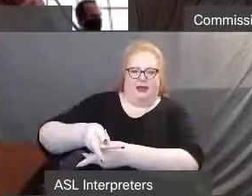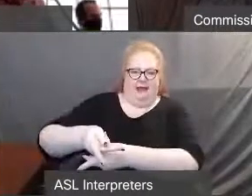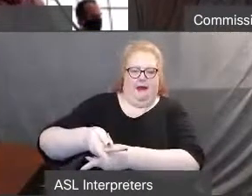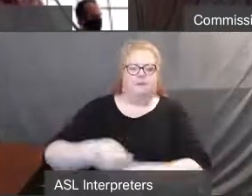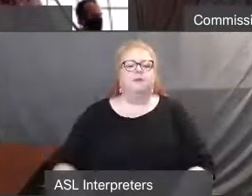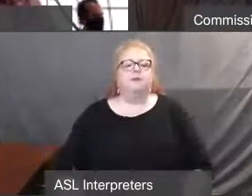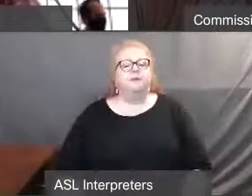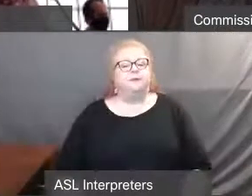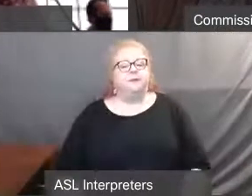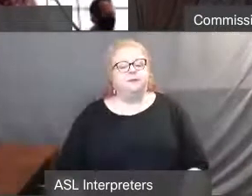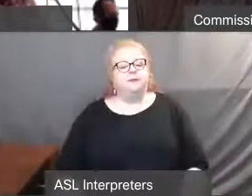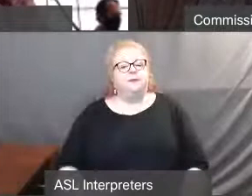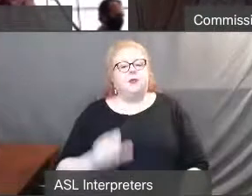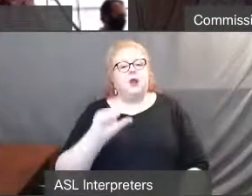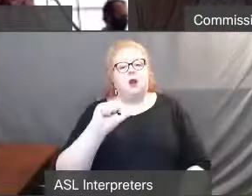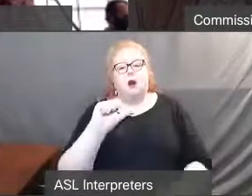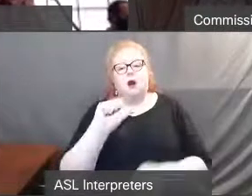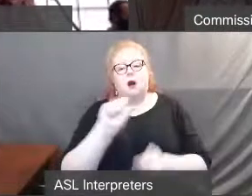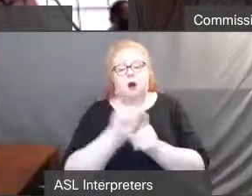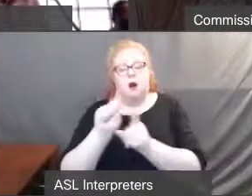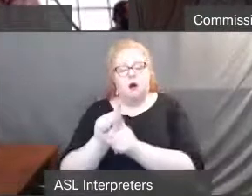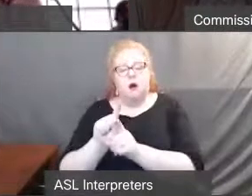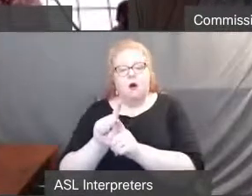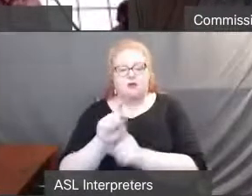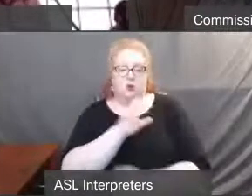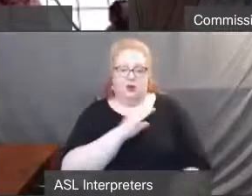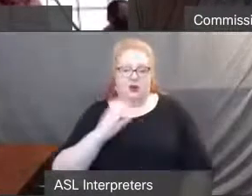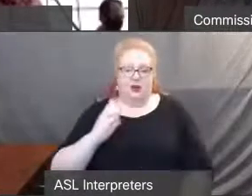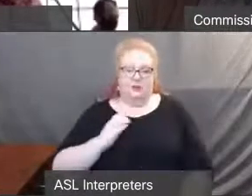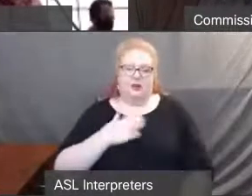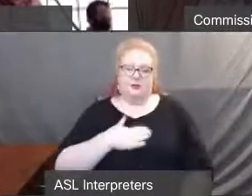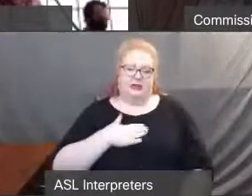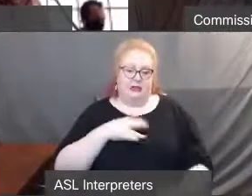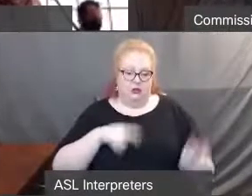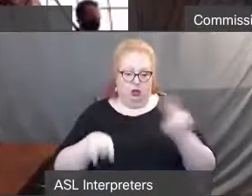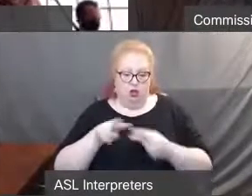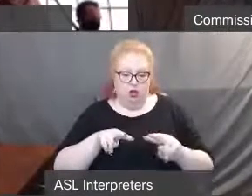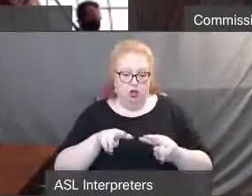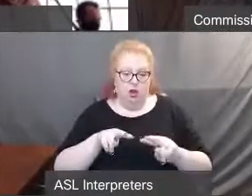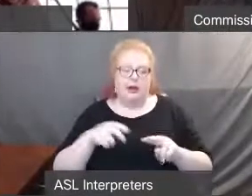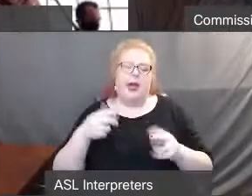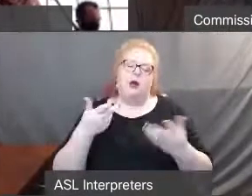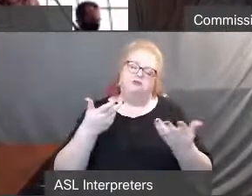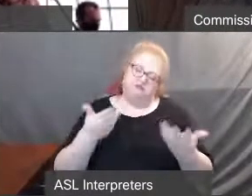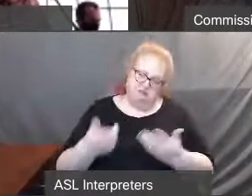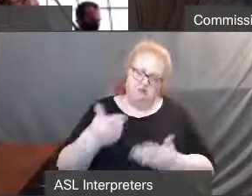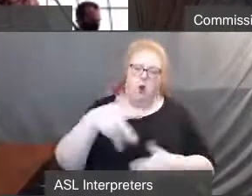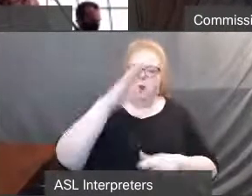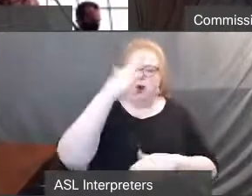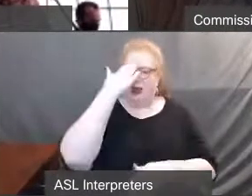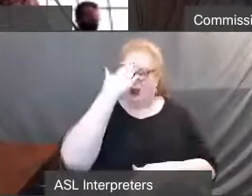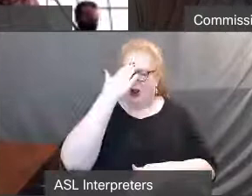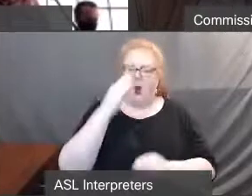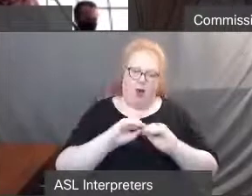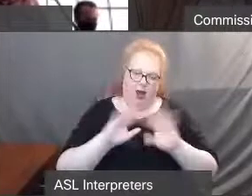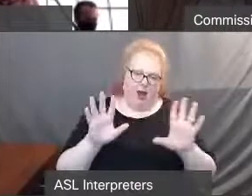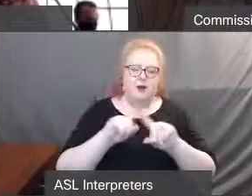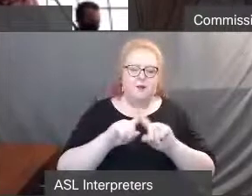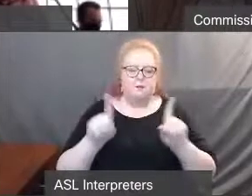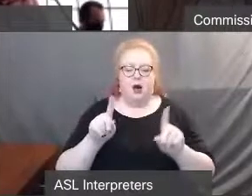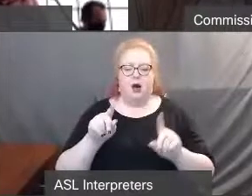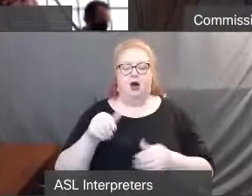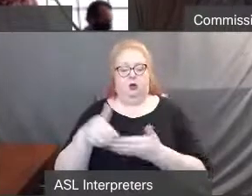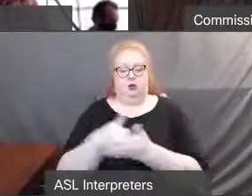The other thing that the commission should look at is, and I'm not telling you anything you don't already know, obviously, but is, you know, does this new